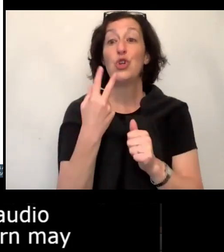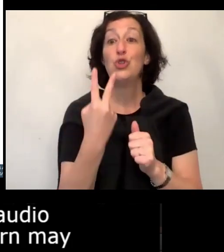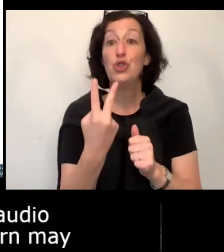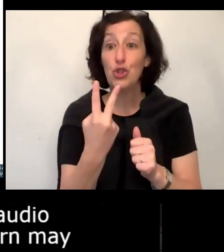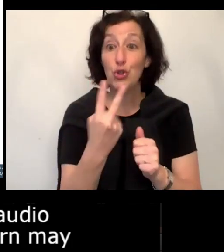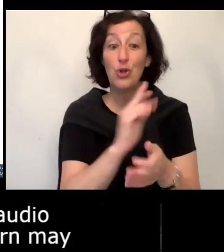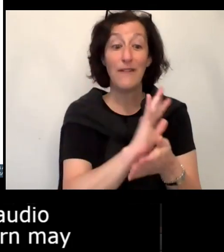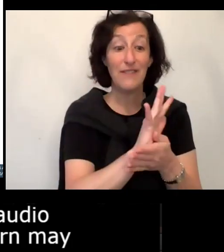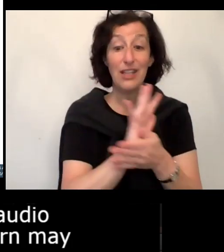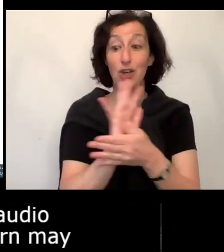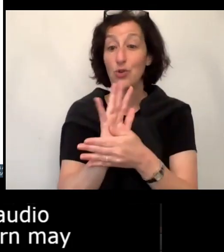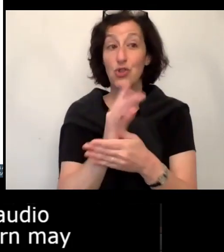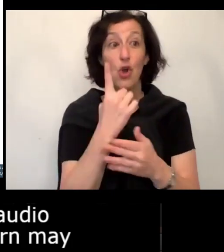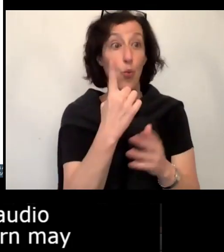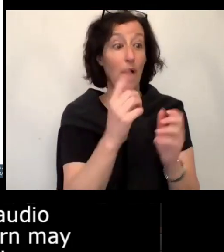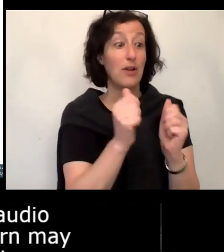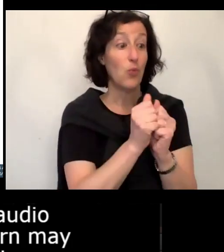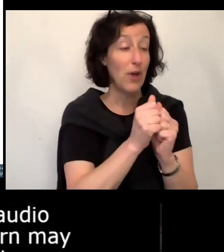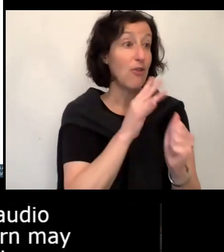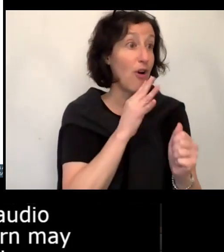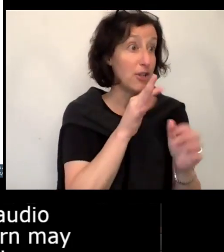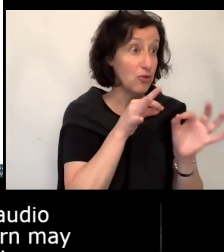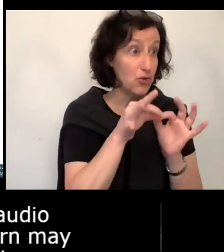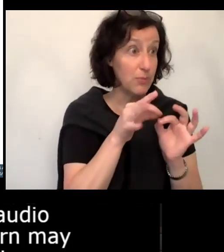without the description. Some